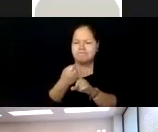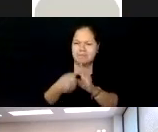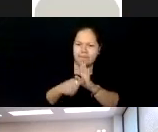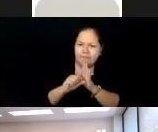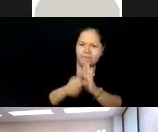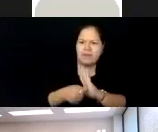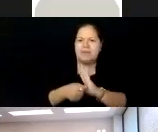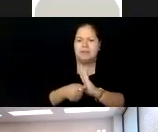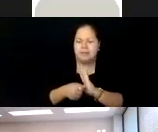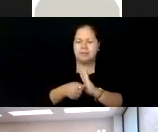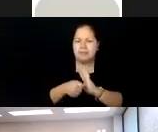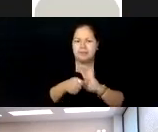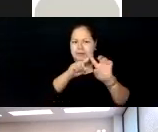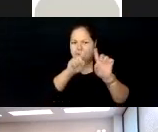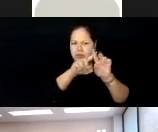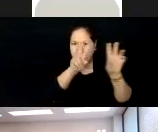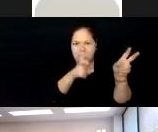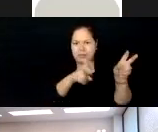on a piece of paper can.